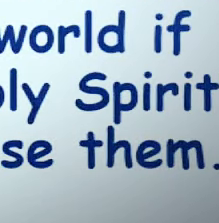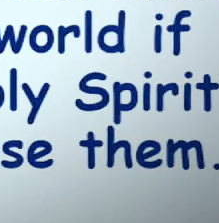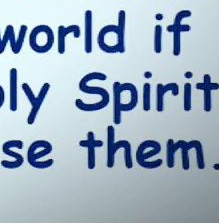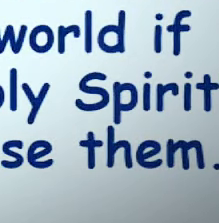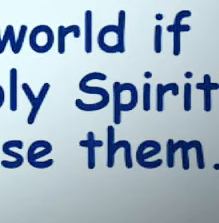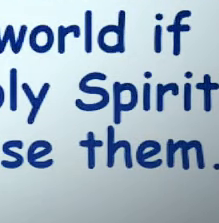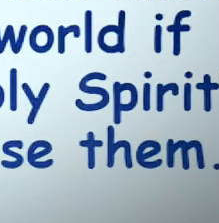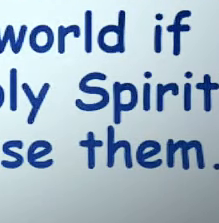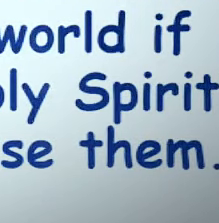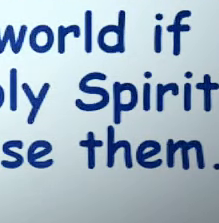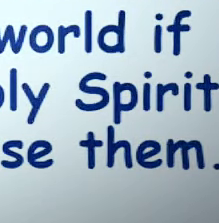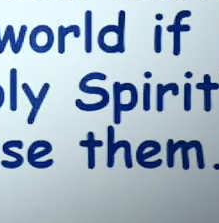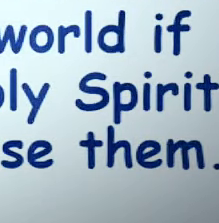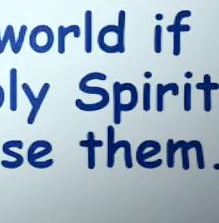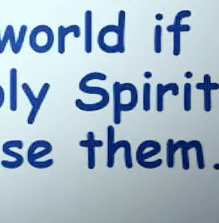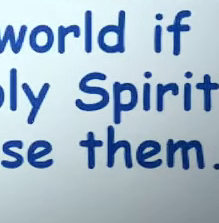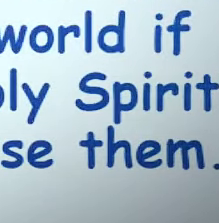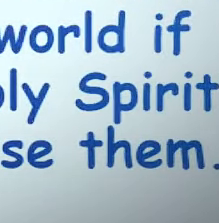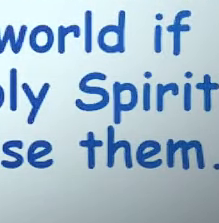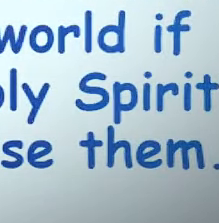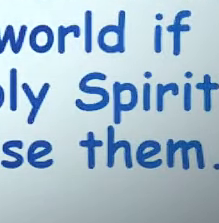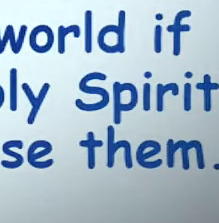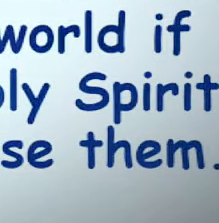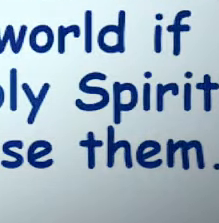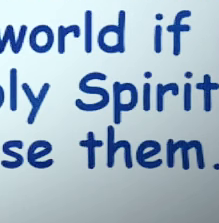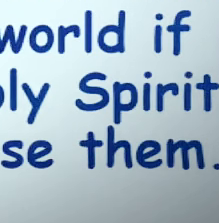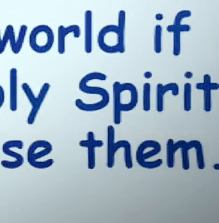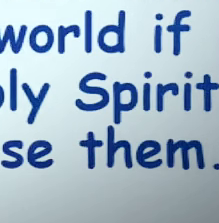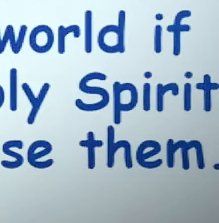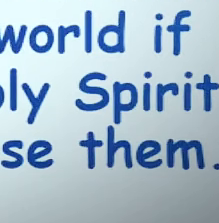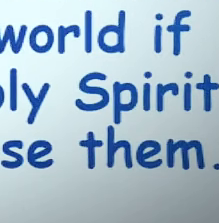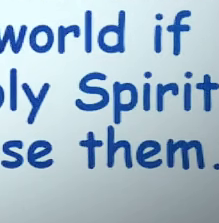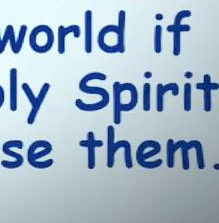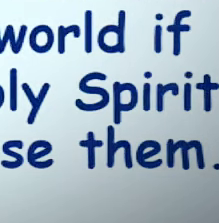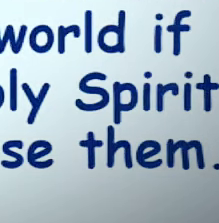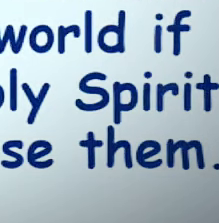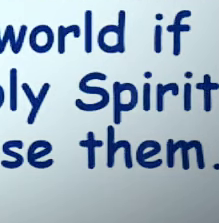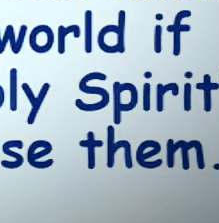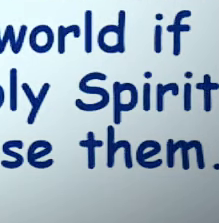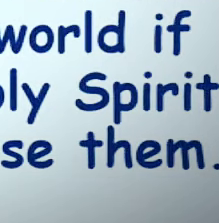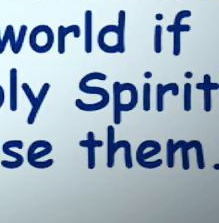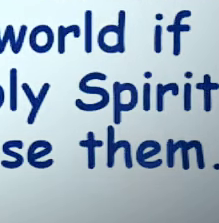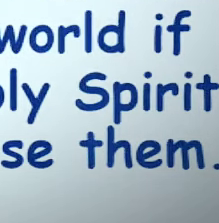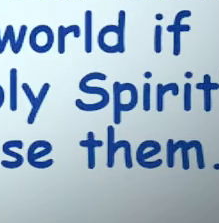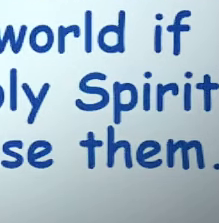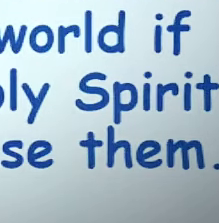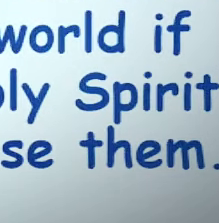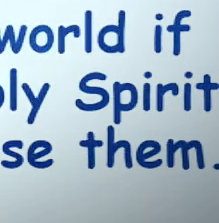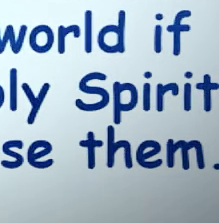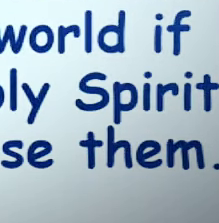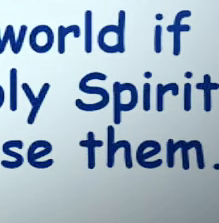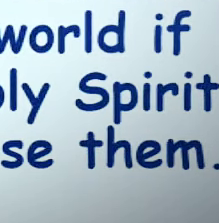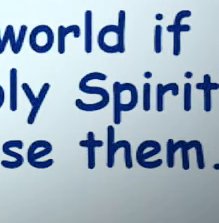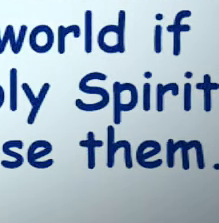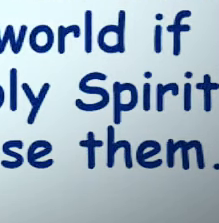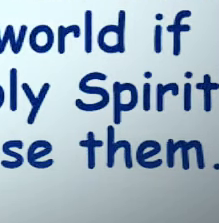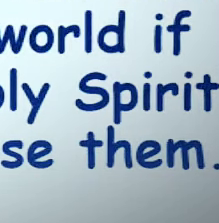the same way, in the new creation, we possess spiritual faculties